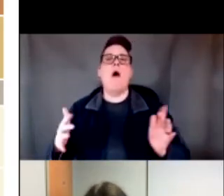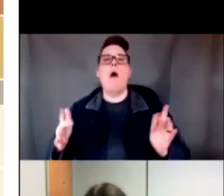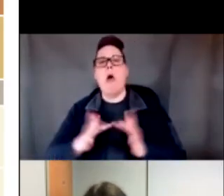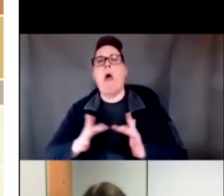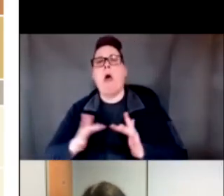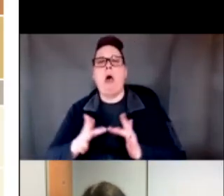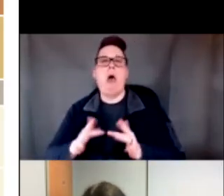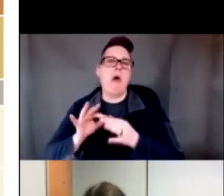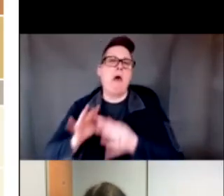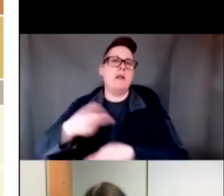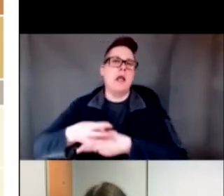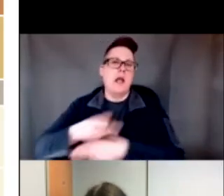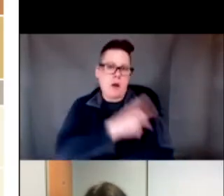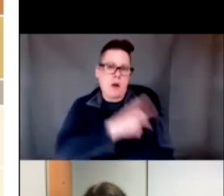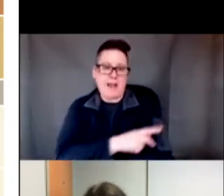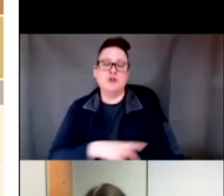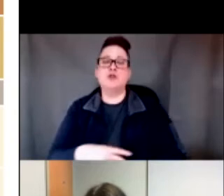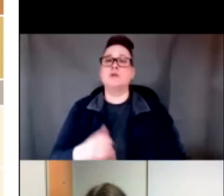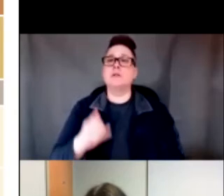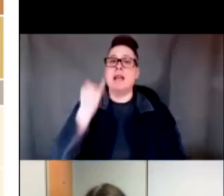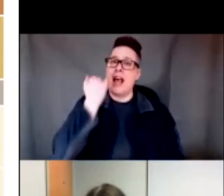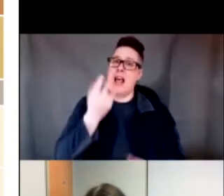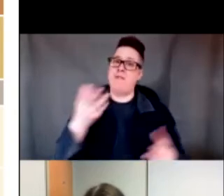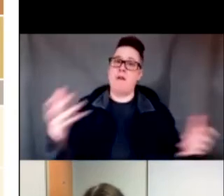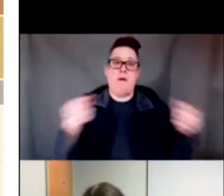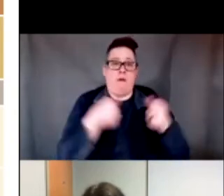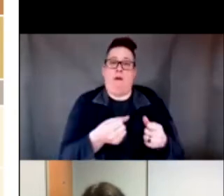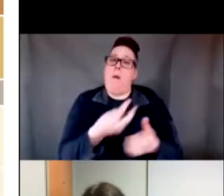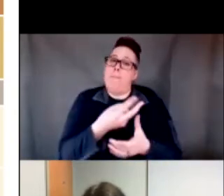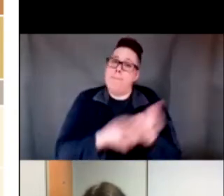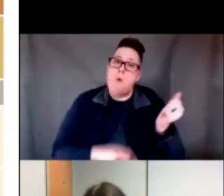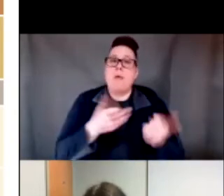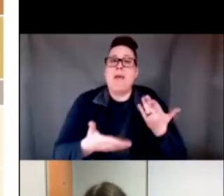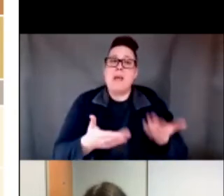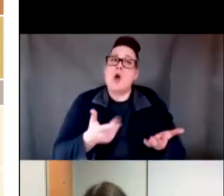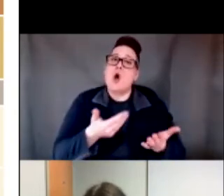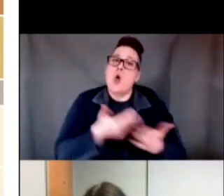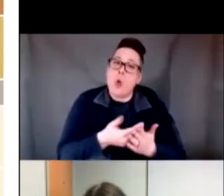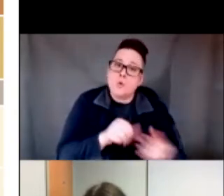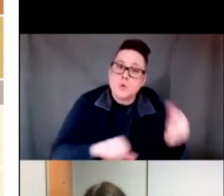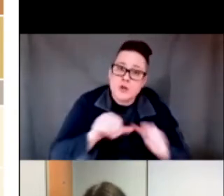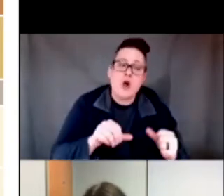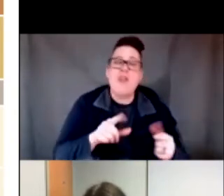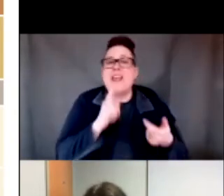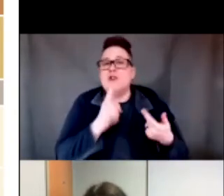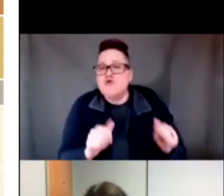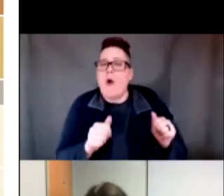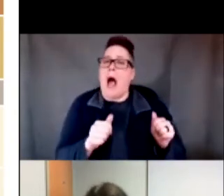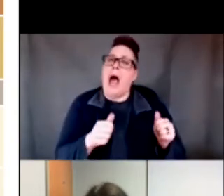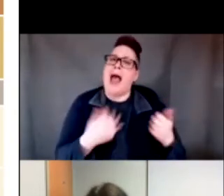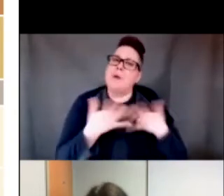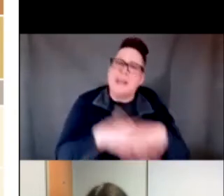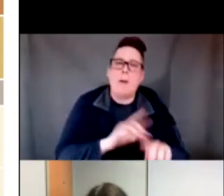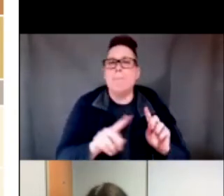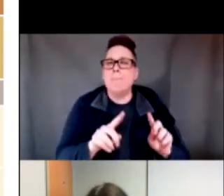we have co-located care, they may be physically close to each other and have on-site care and trying to integrate, but it's